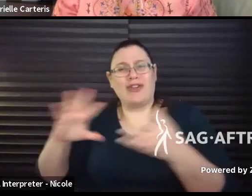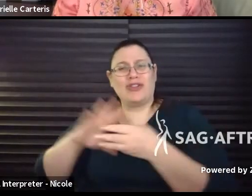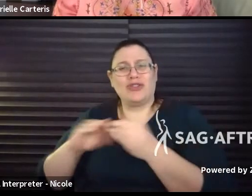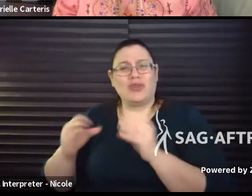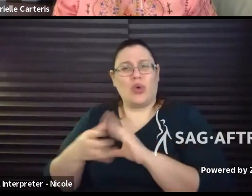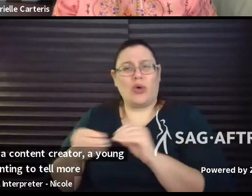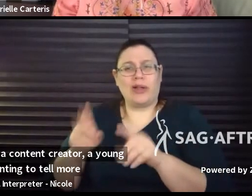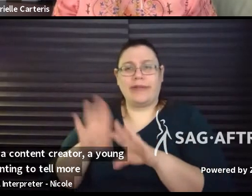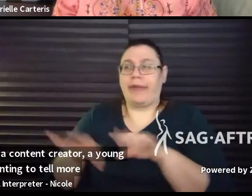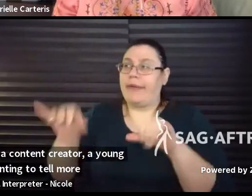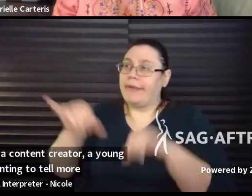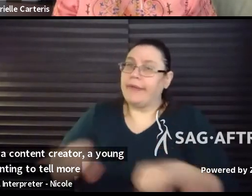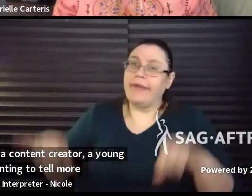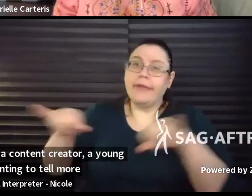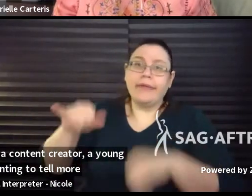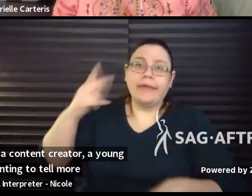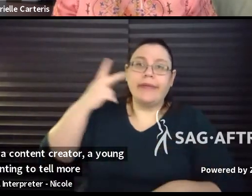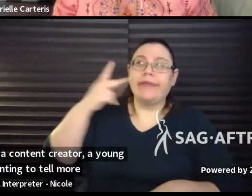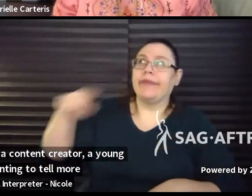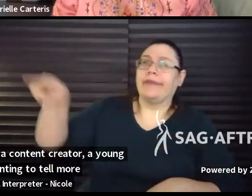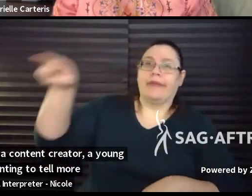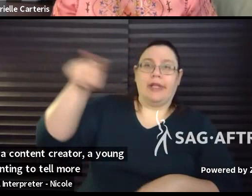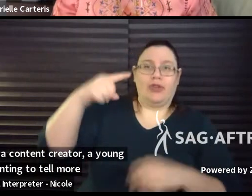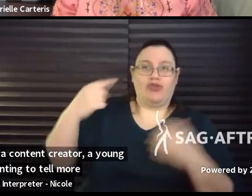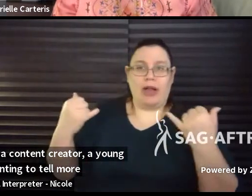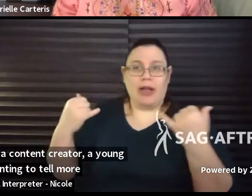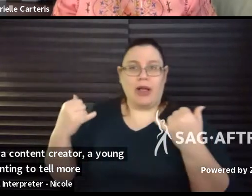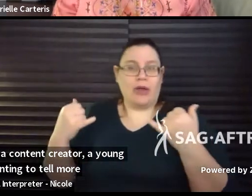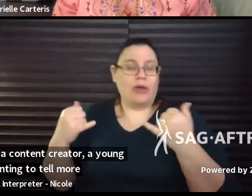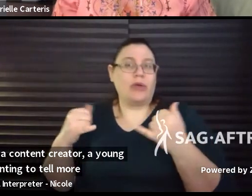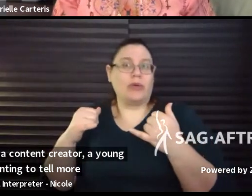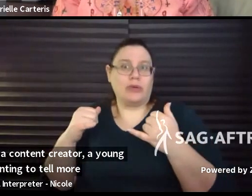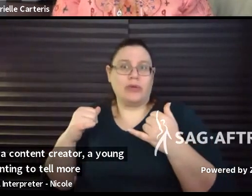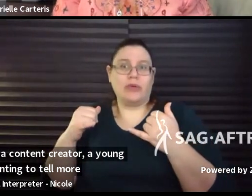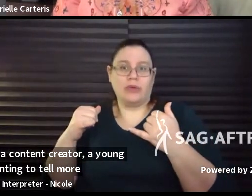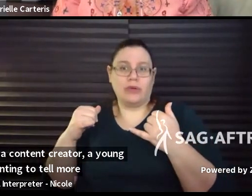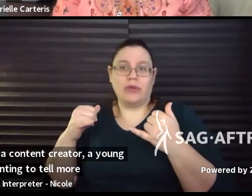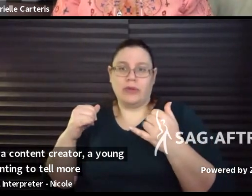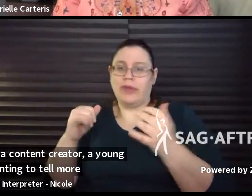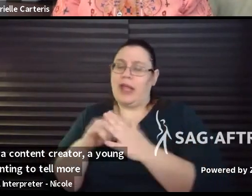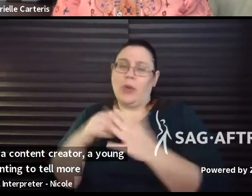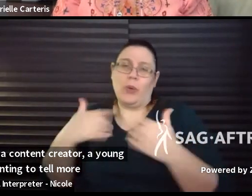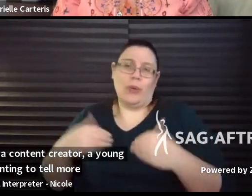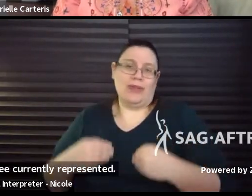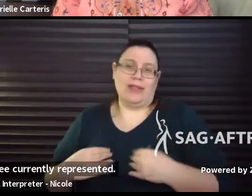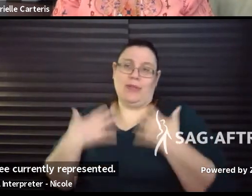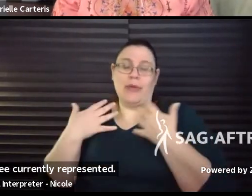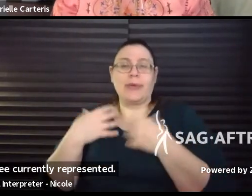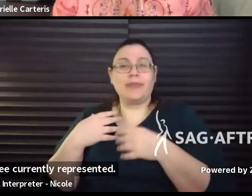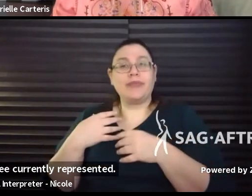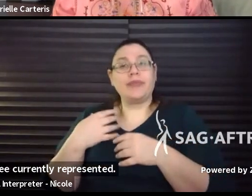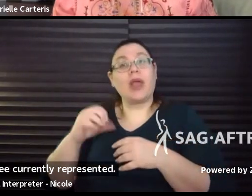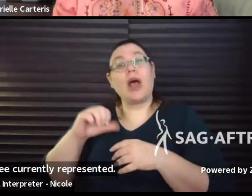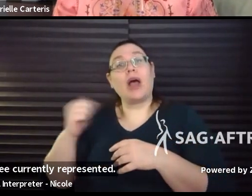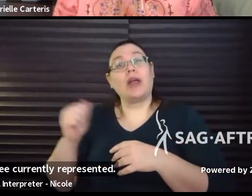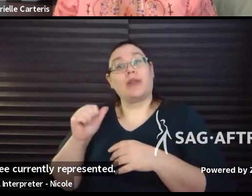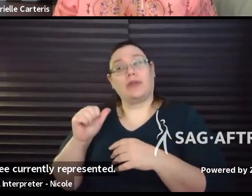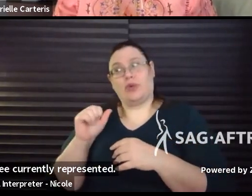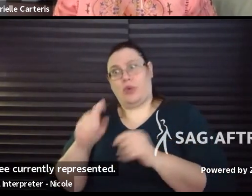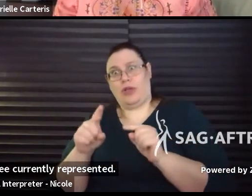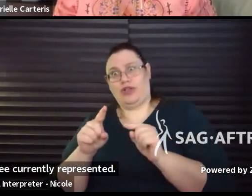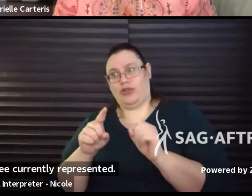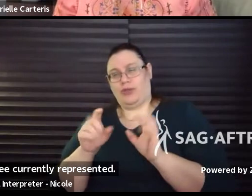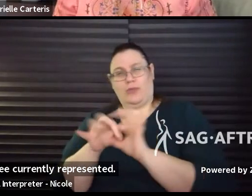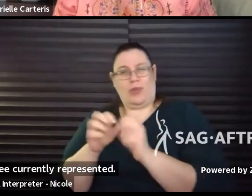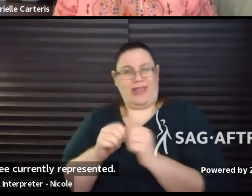see currently represented. So like, this is really expiring. And there was a question attached to that in terms